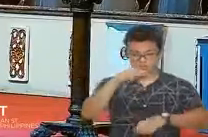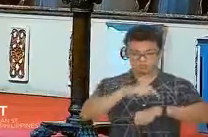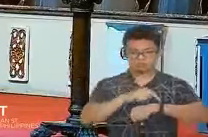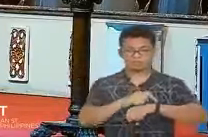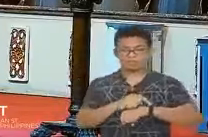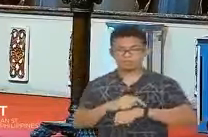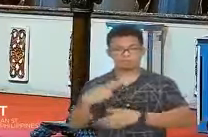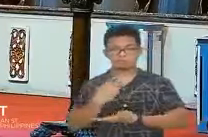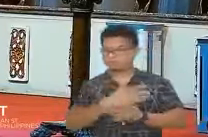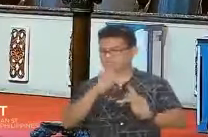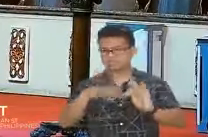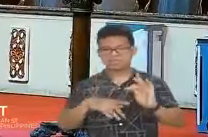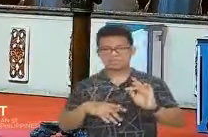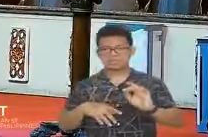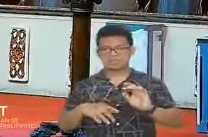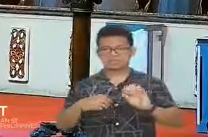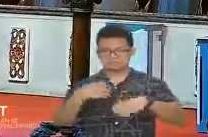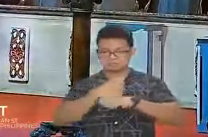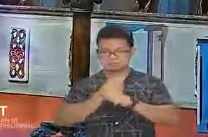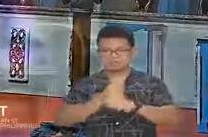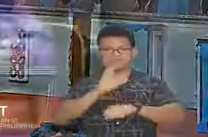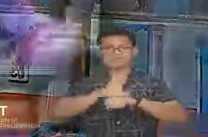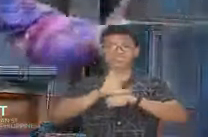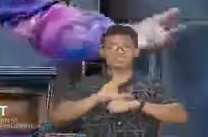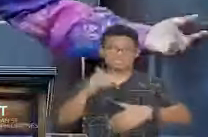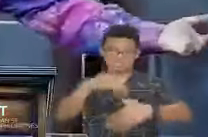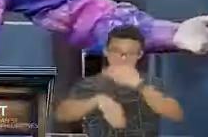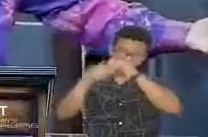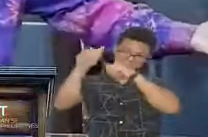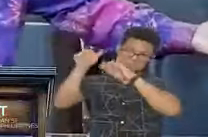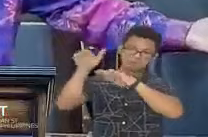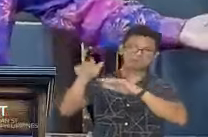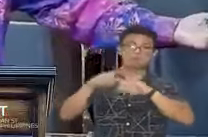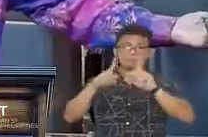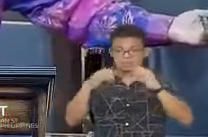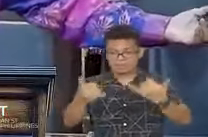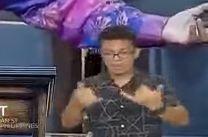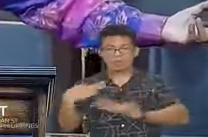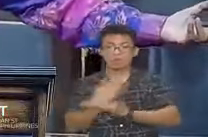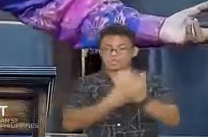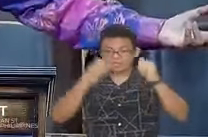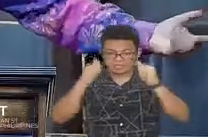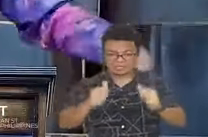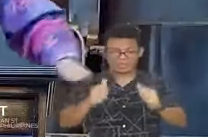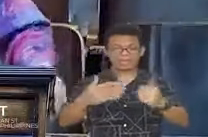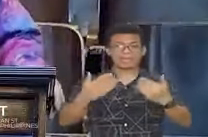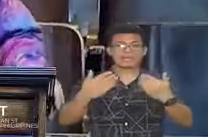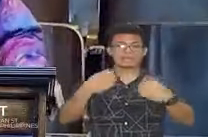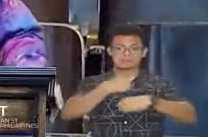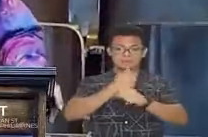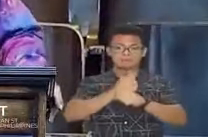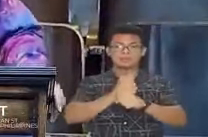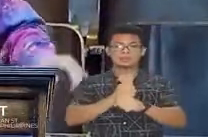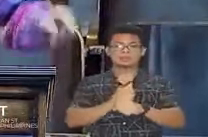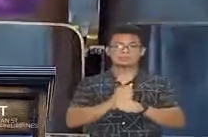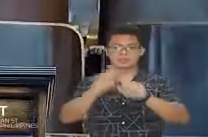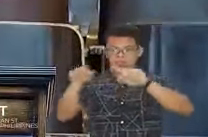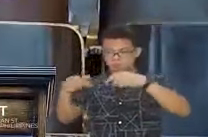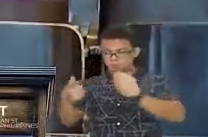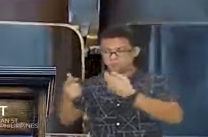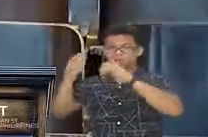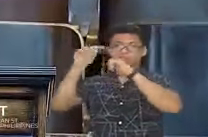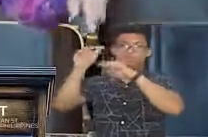before, we say, mountain barangays. But my friend, look at what happened today. Some of you do not